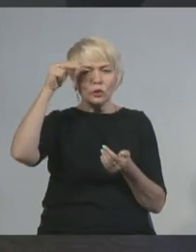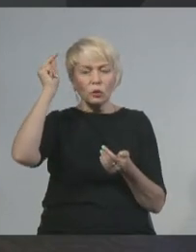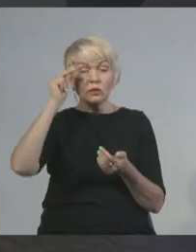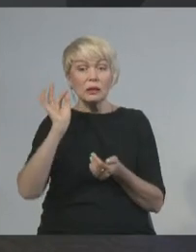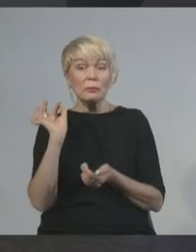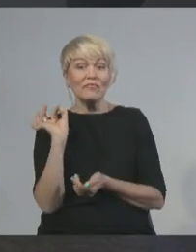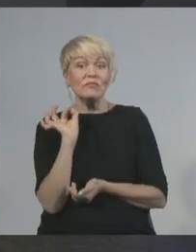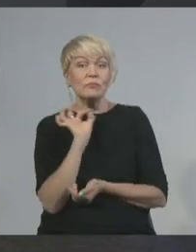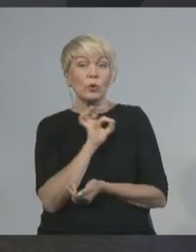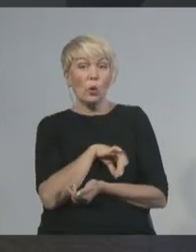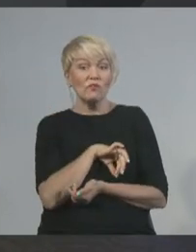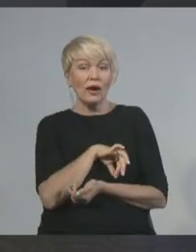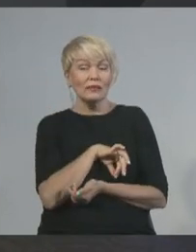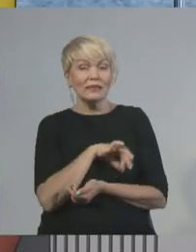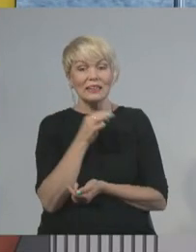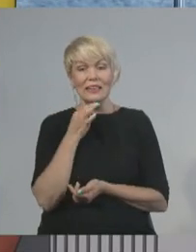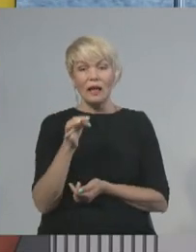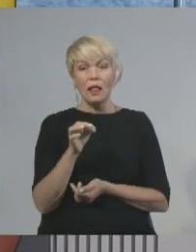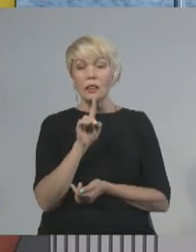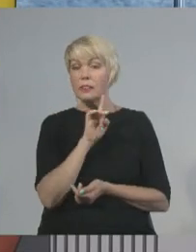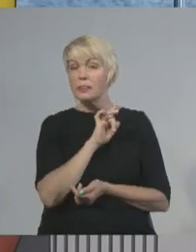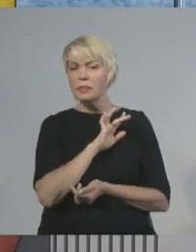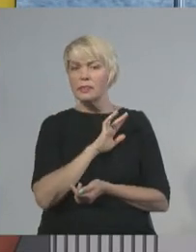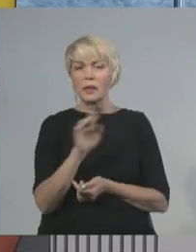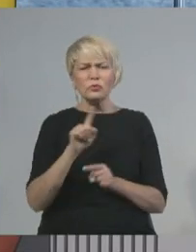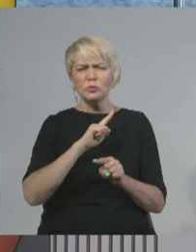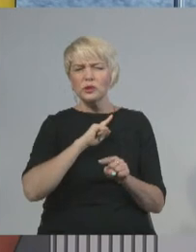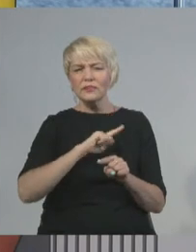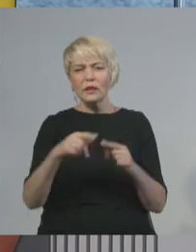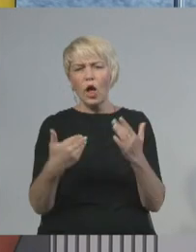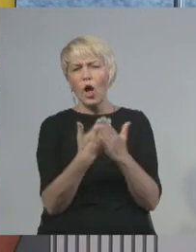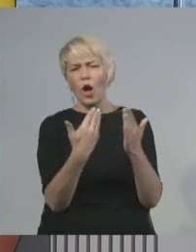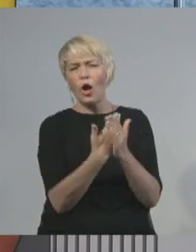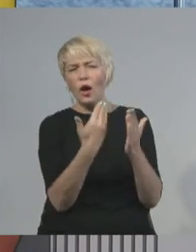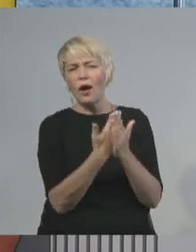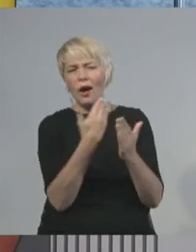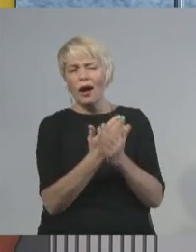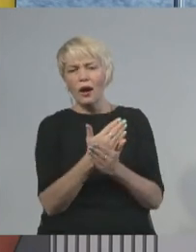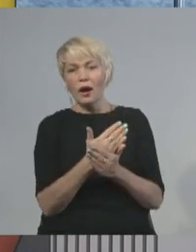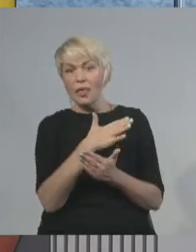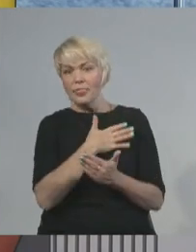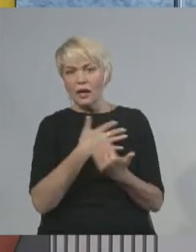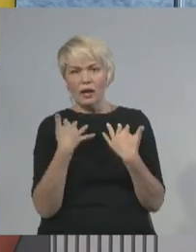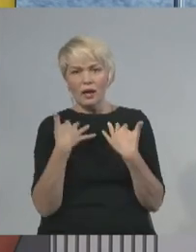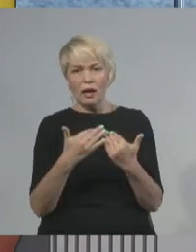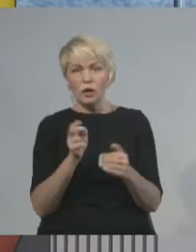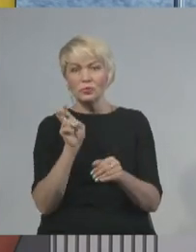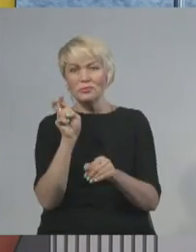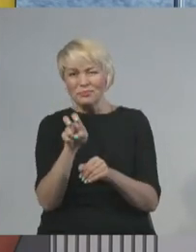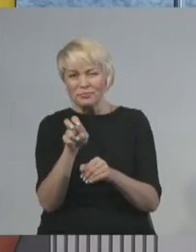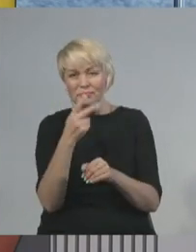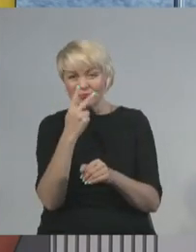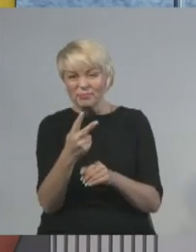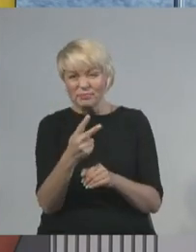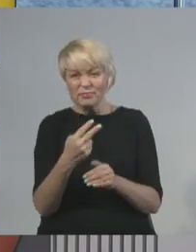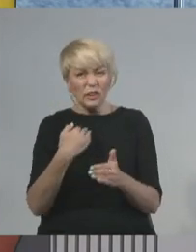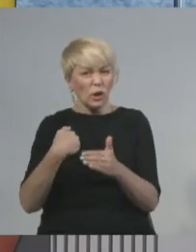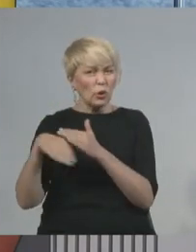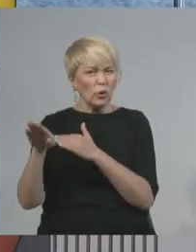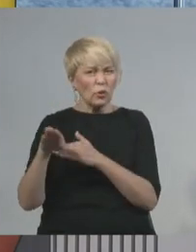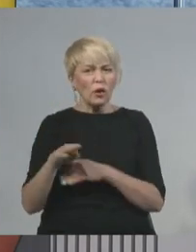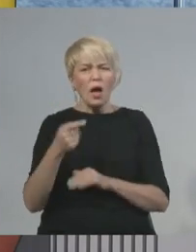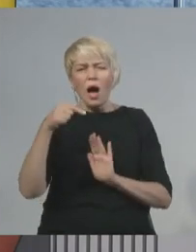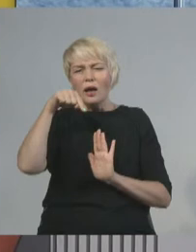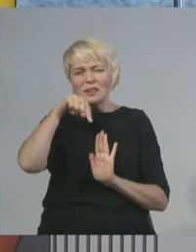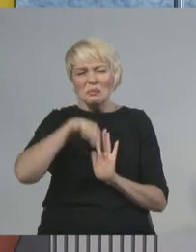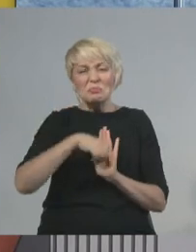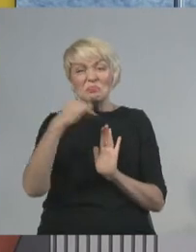others so there shall be some methods that you use to do that so